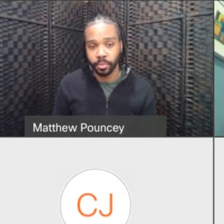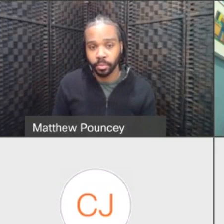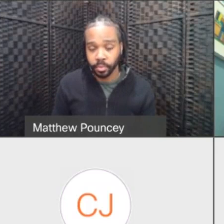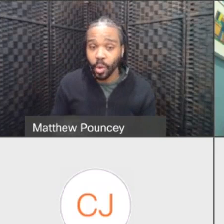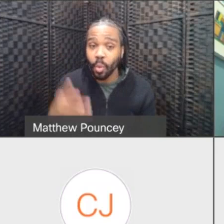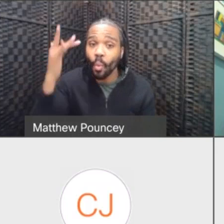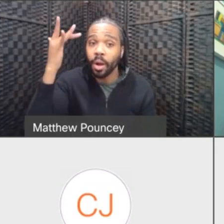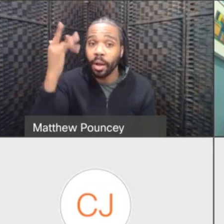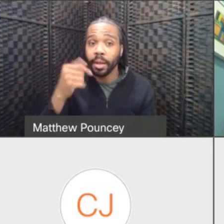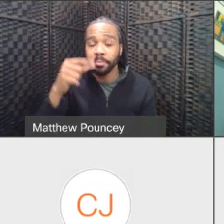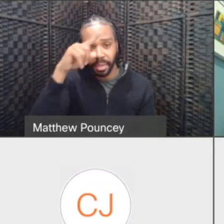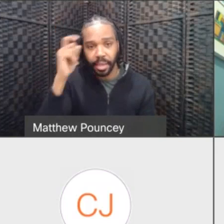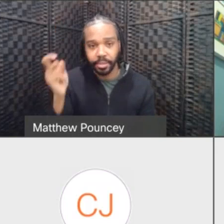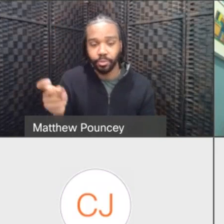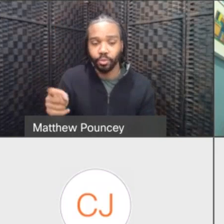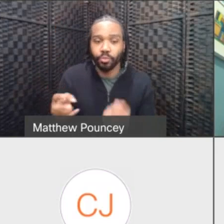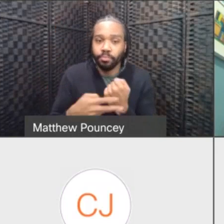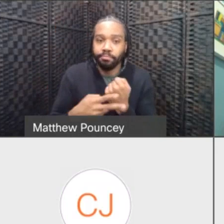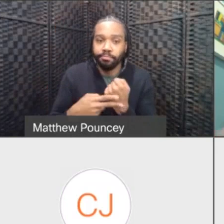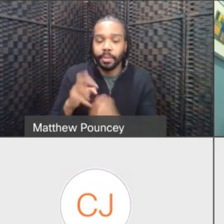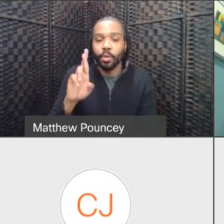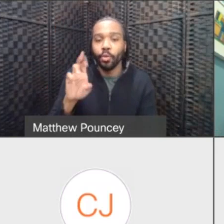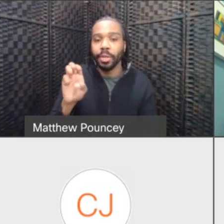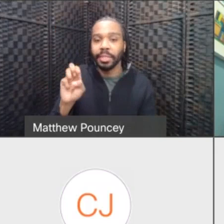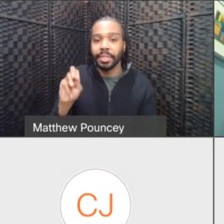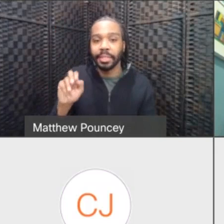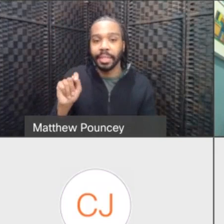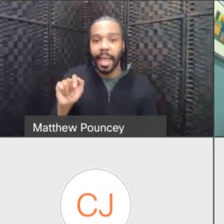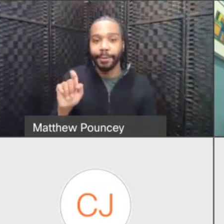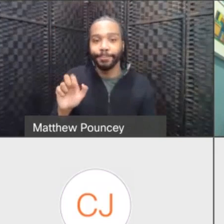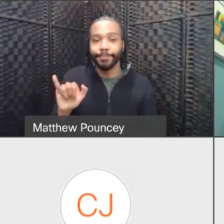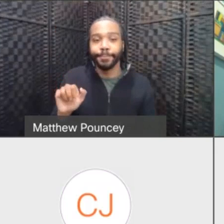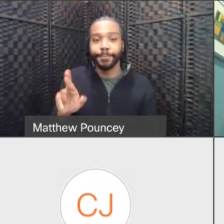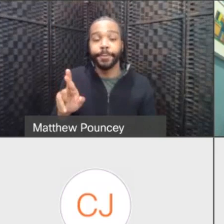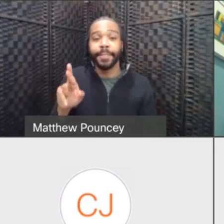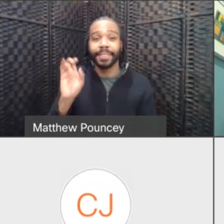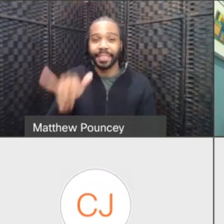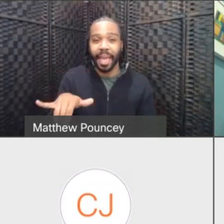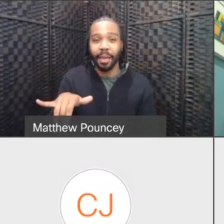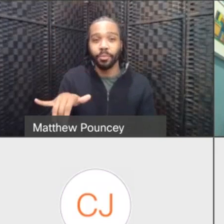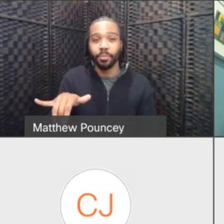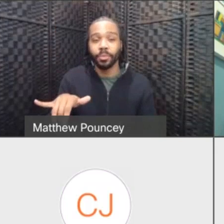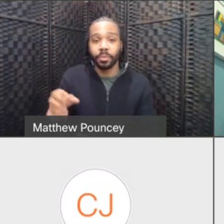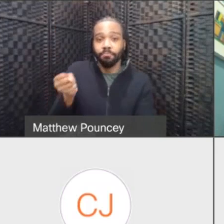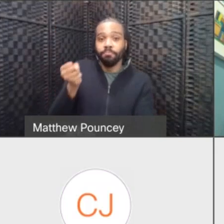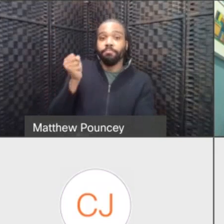Because the retainer payments were retroactive to January 2021.